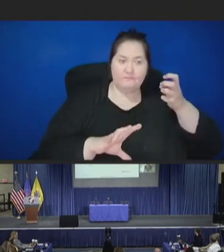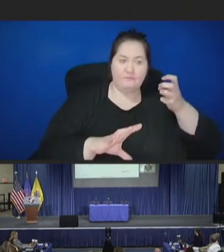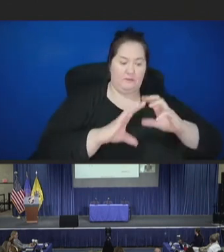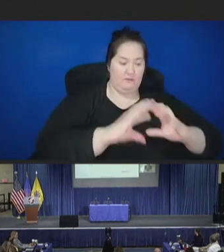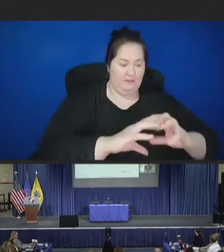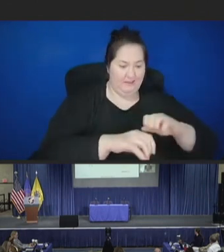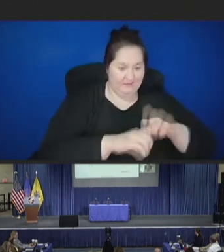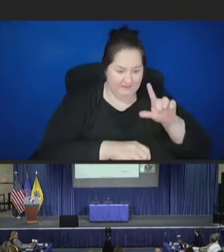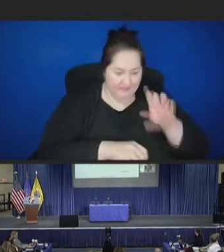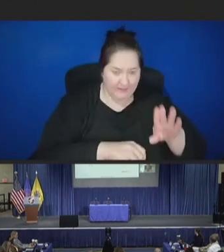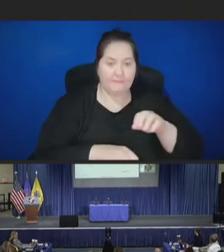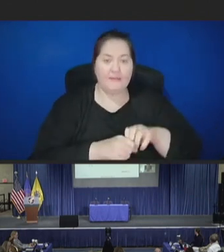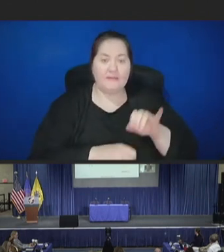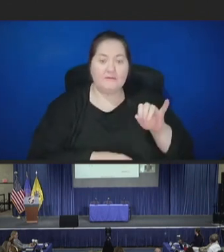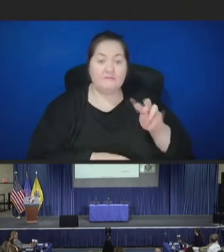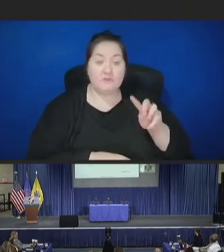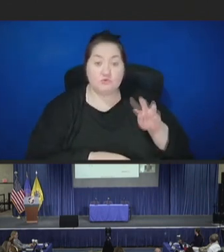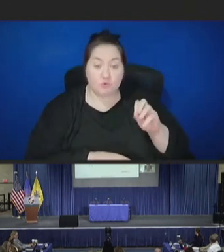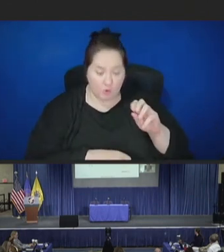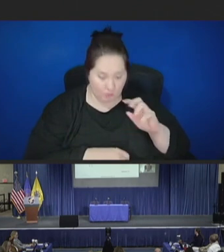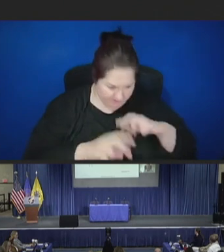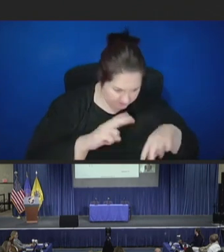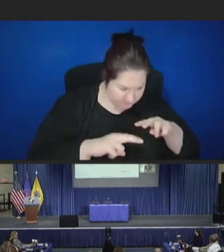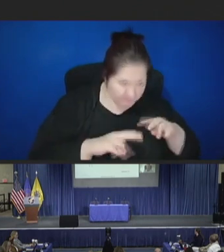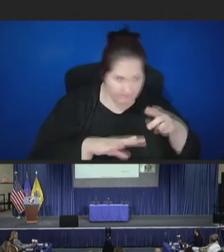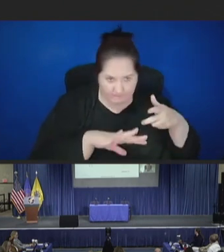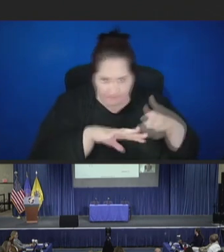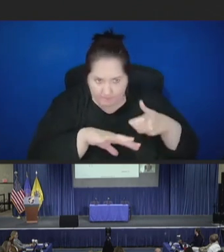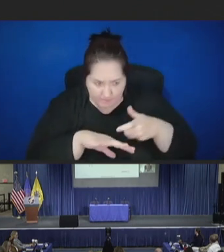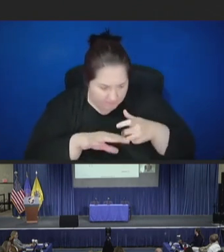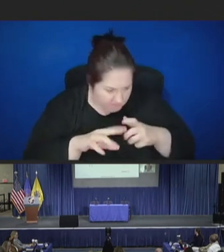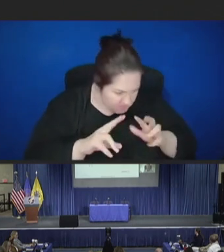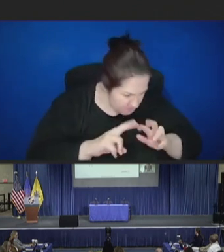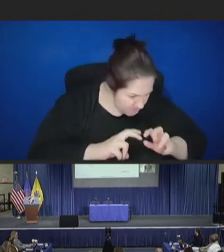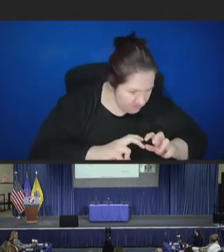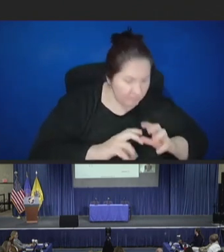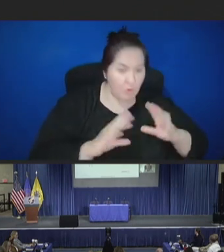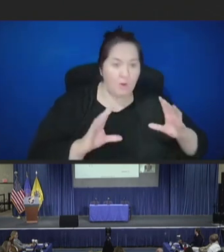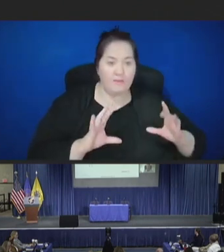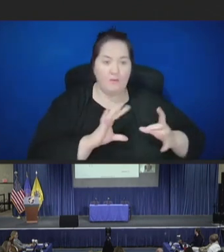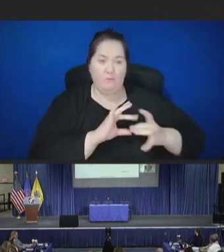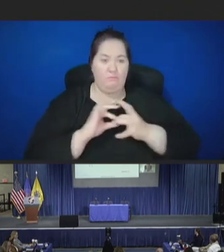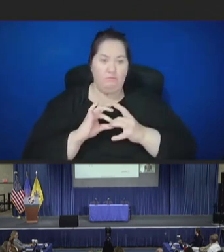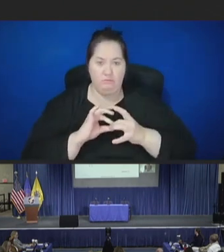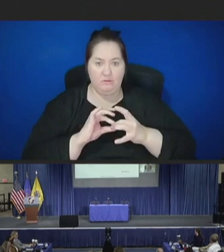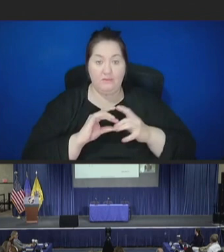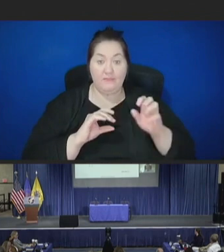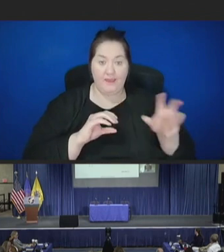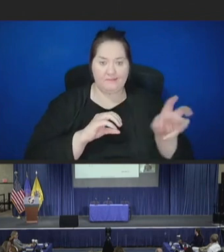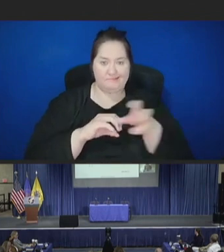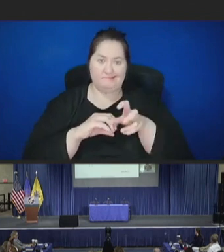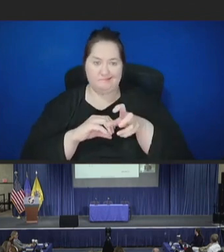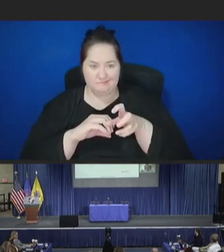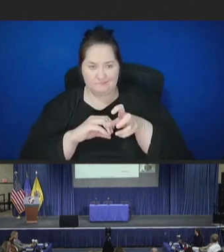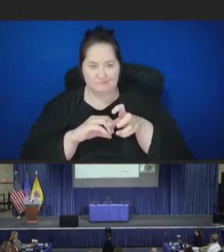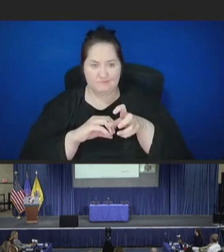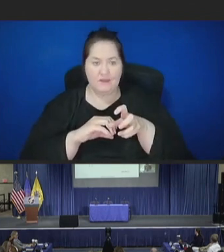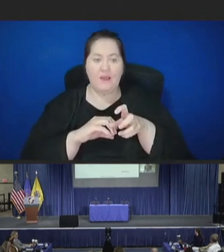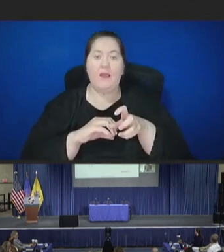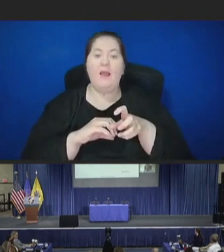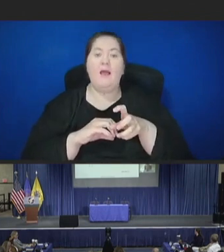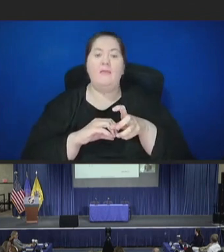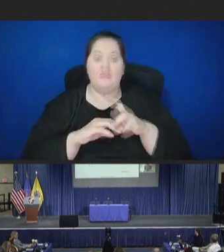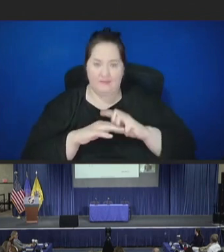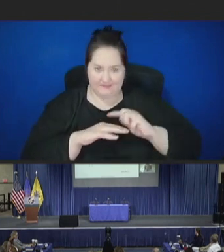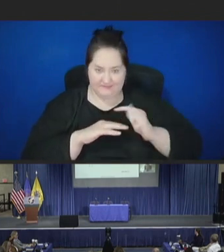lab in vitro, we can probe these B cells for the ones that bind our immunogen. And then they sequence the B cell receptors